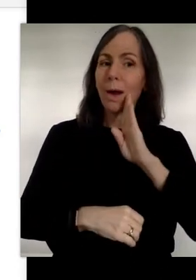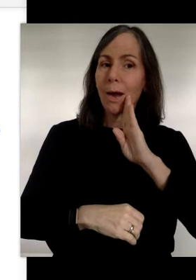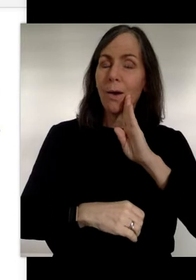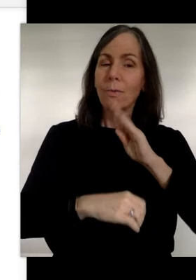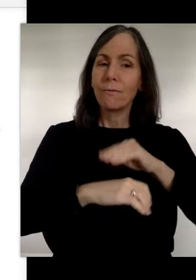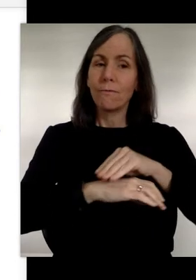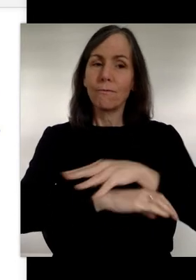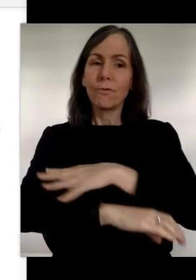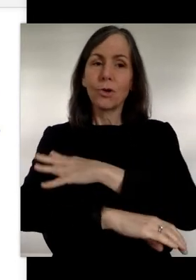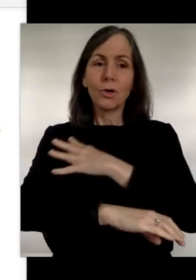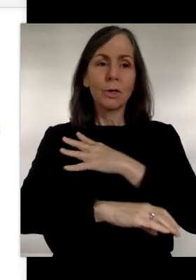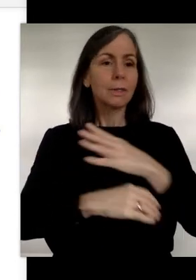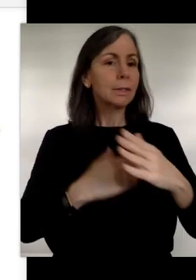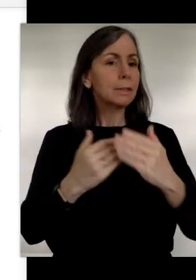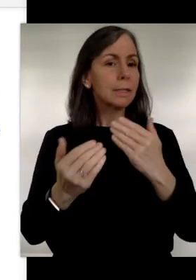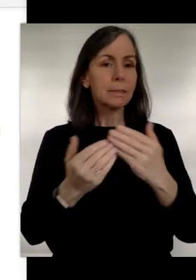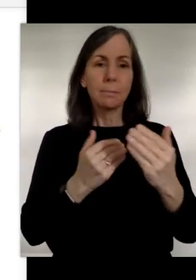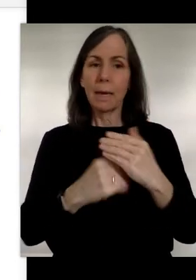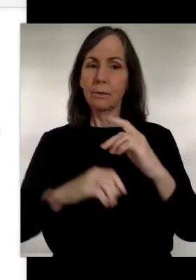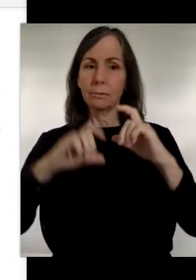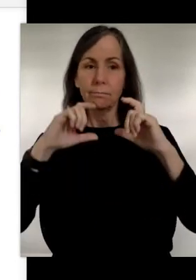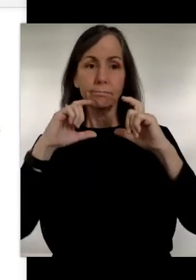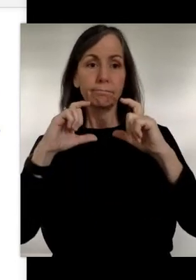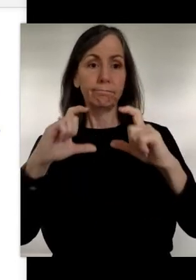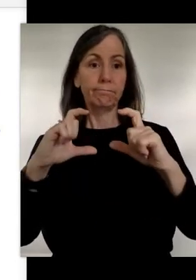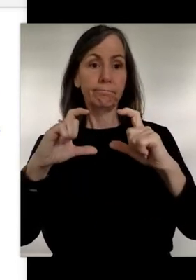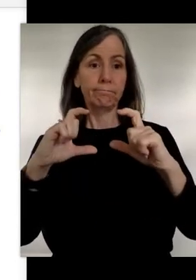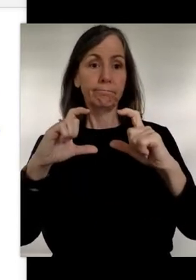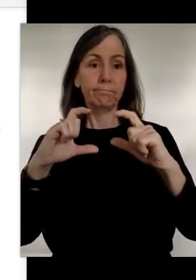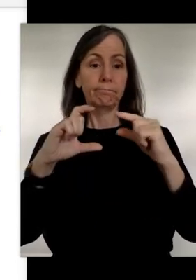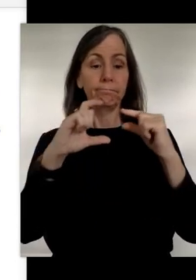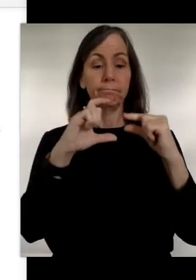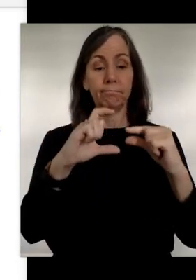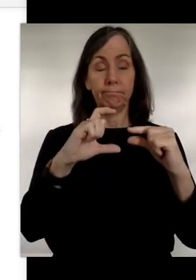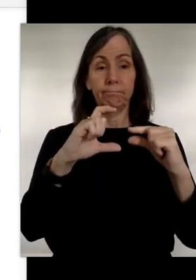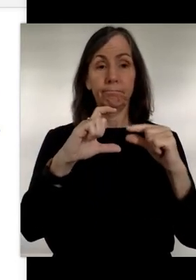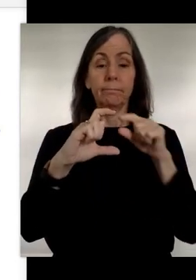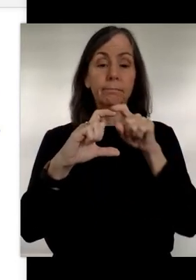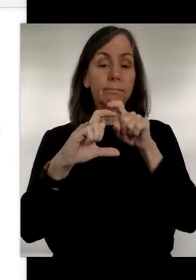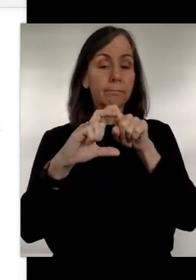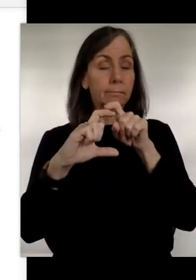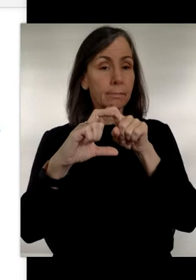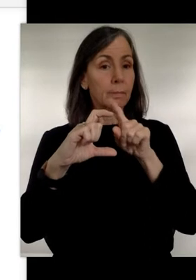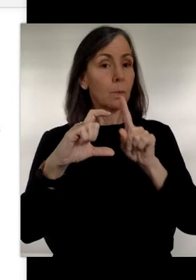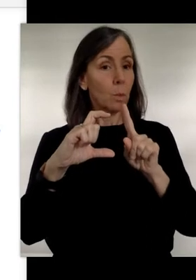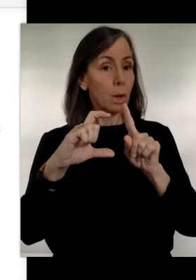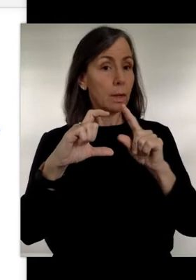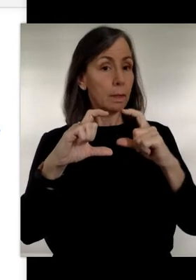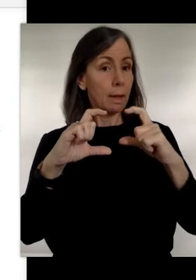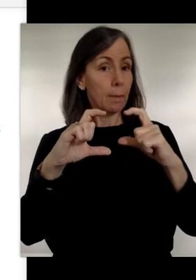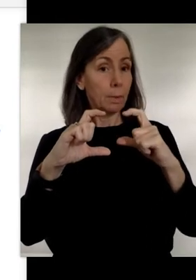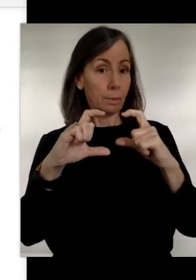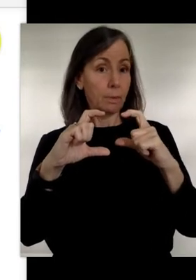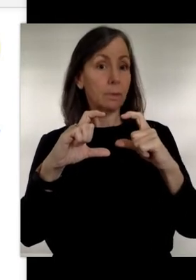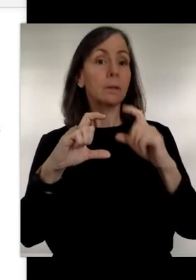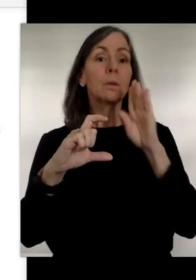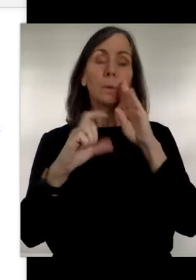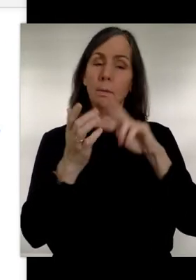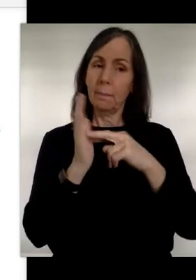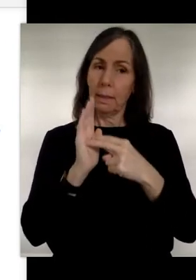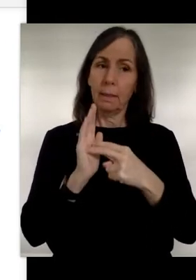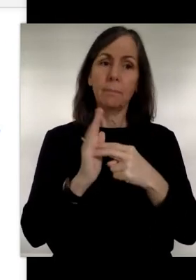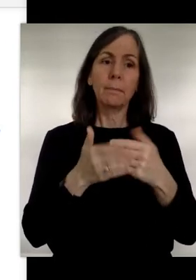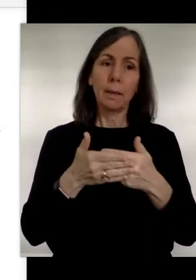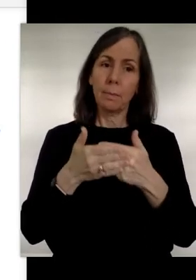if you have two dominants, two capital B's, or one. Both of these give you